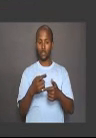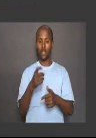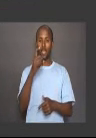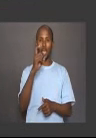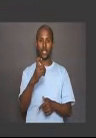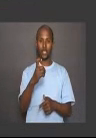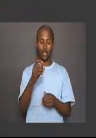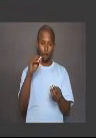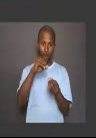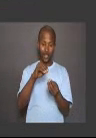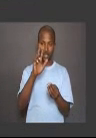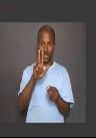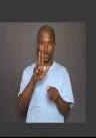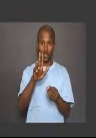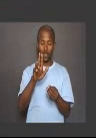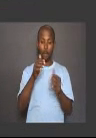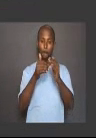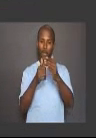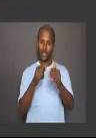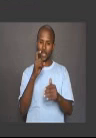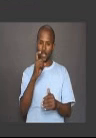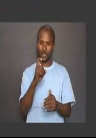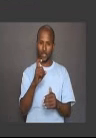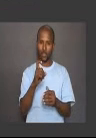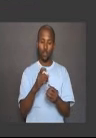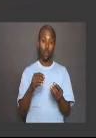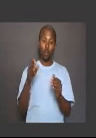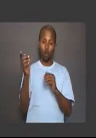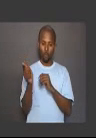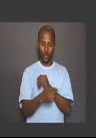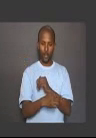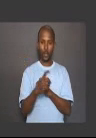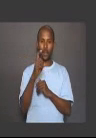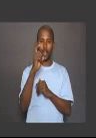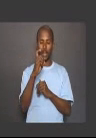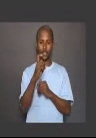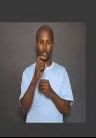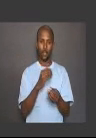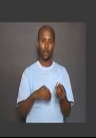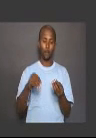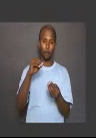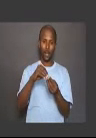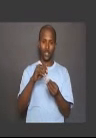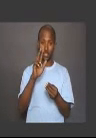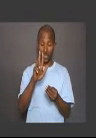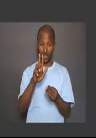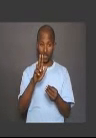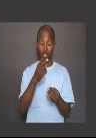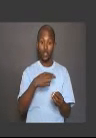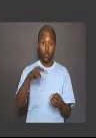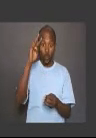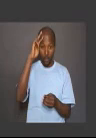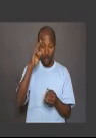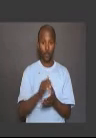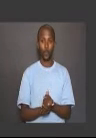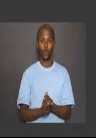x plus 3 minus x over x plus 3 squared.